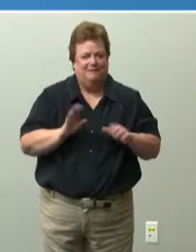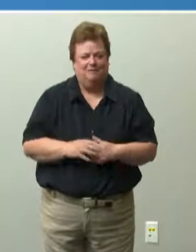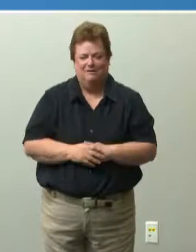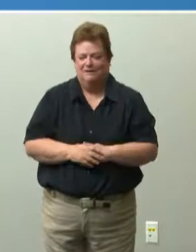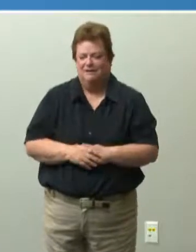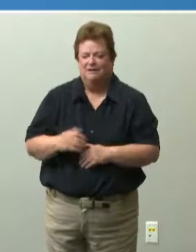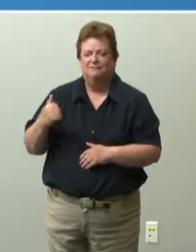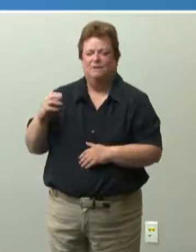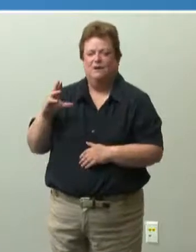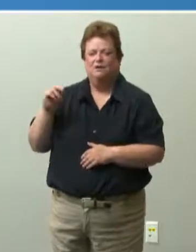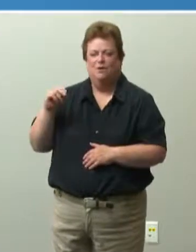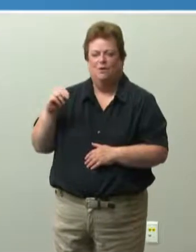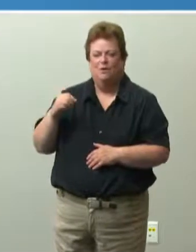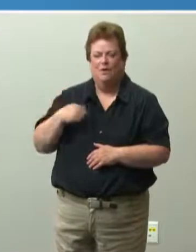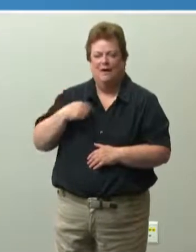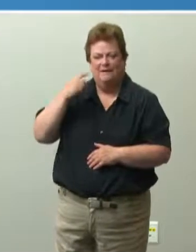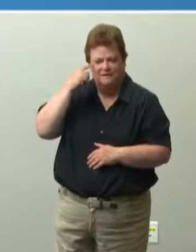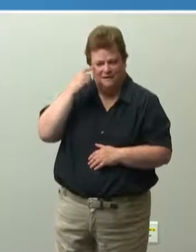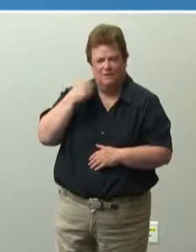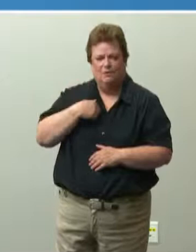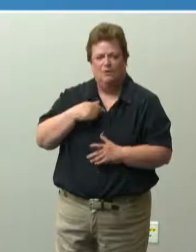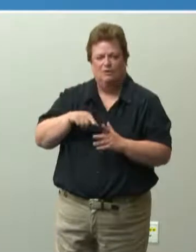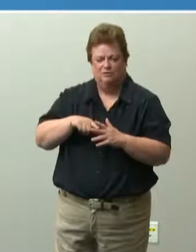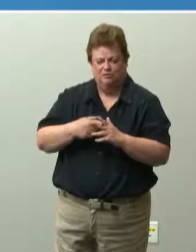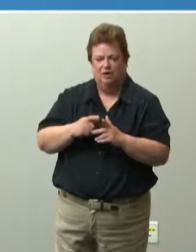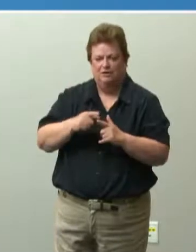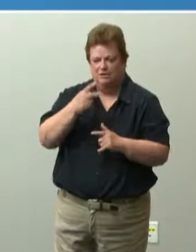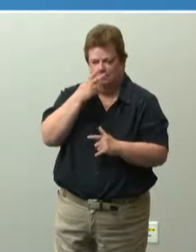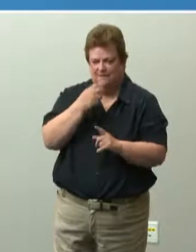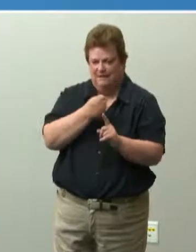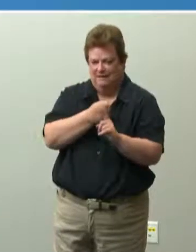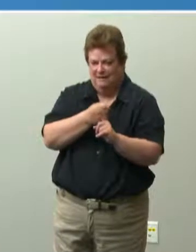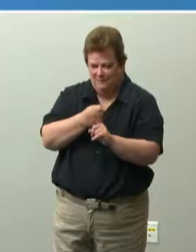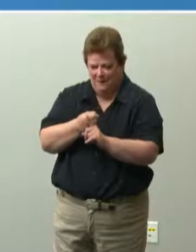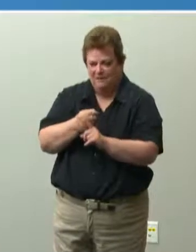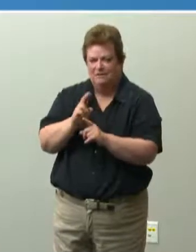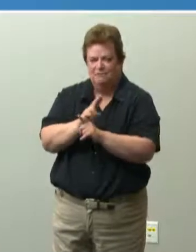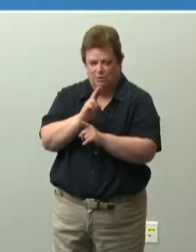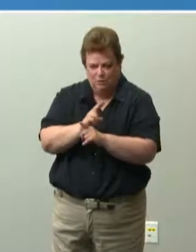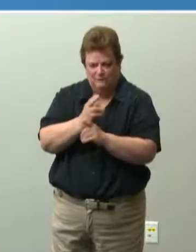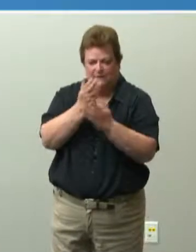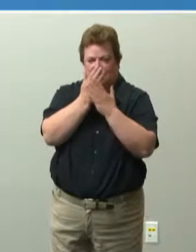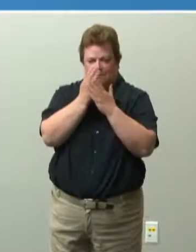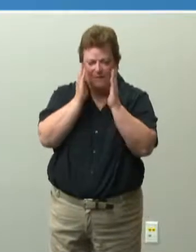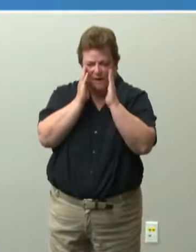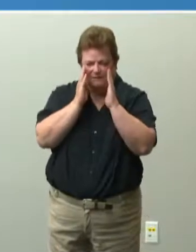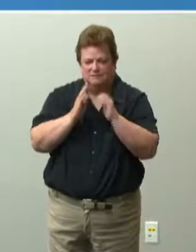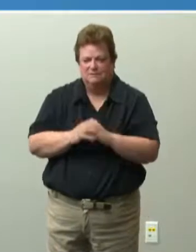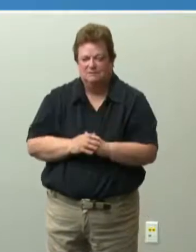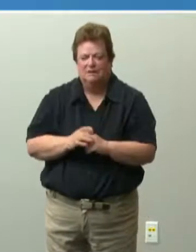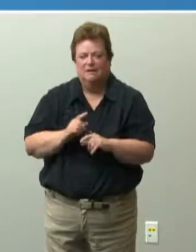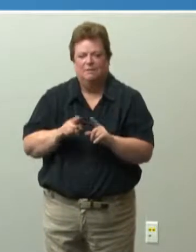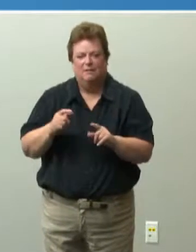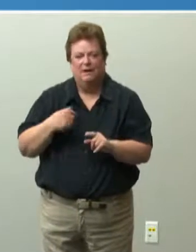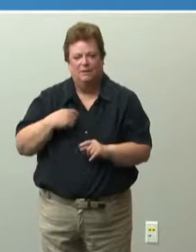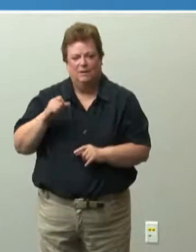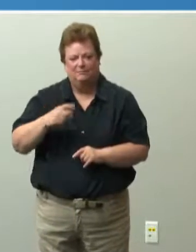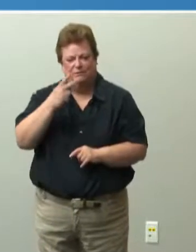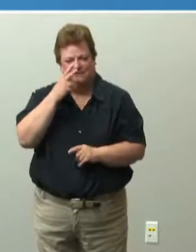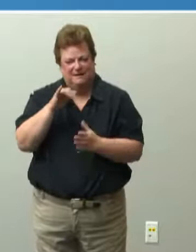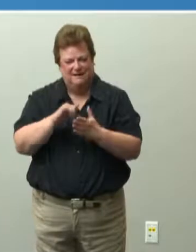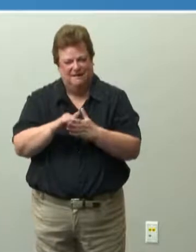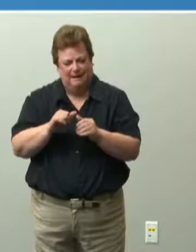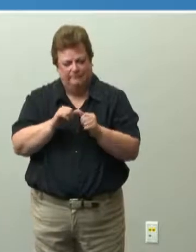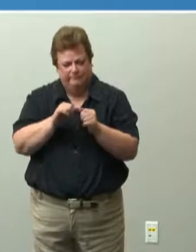I think it is that we're seeing the impact of wearing the mask, but we have to see it sustained for a little